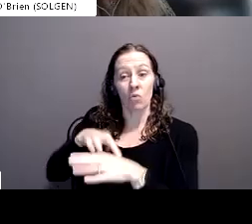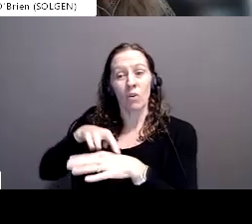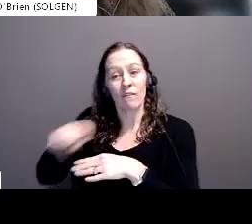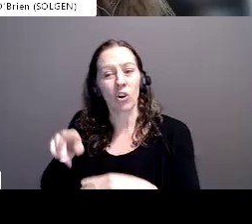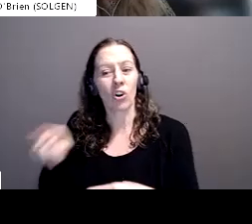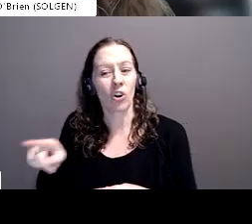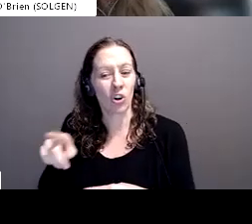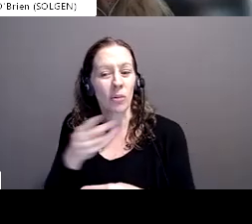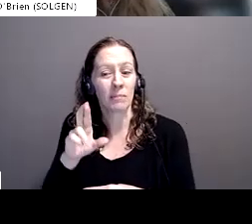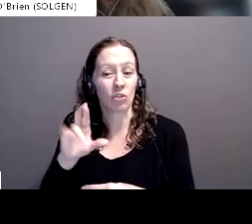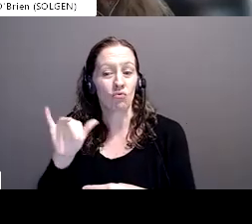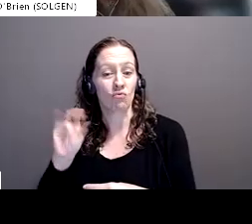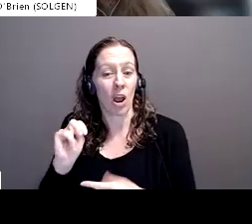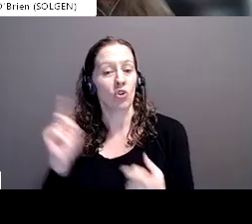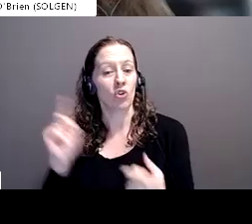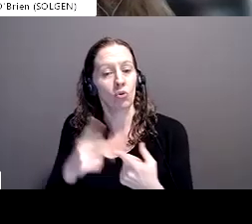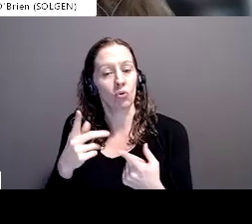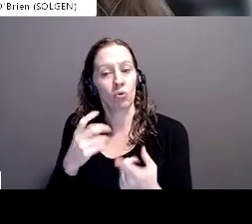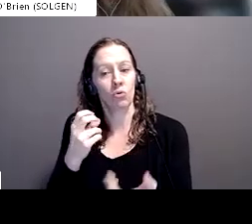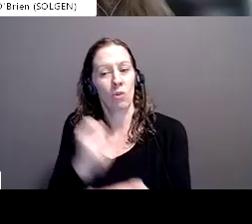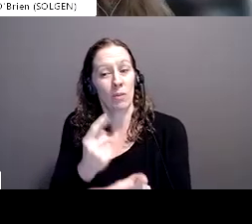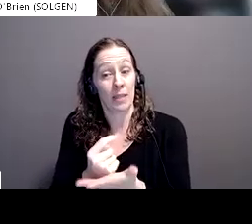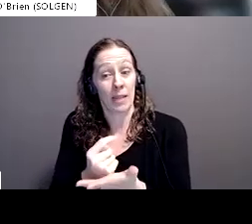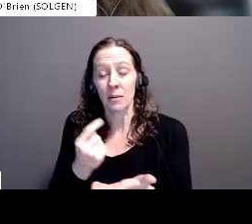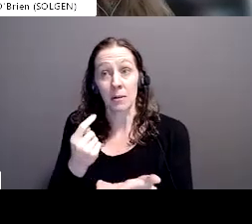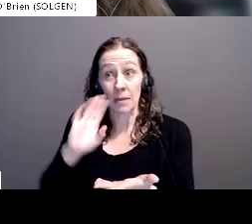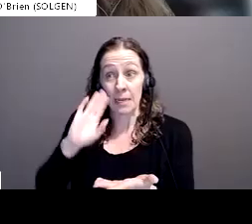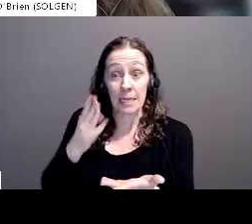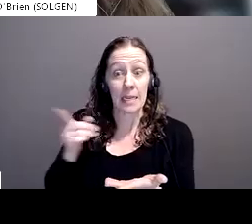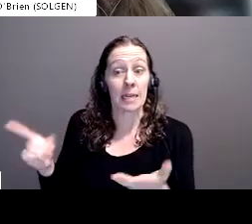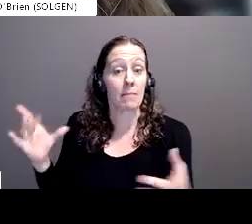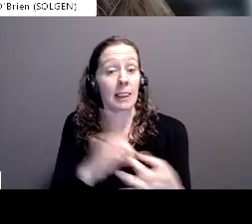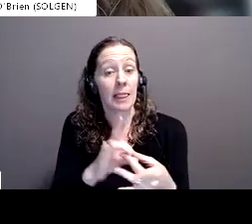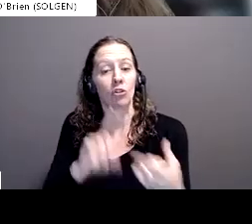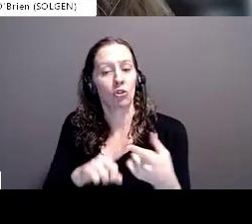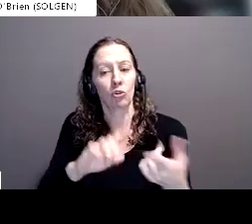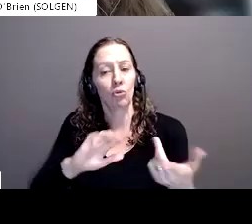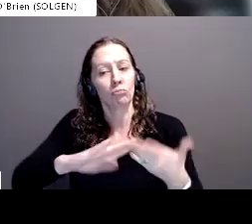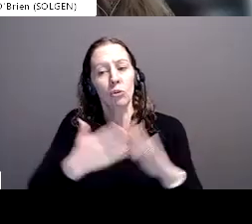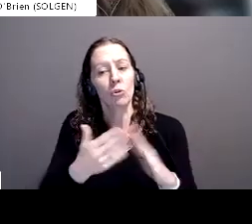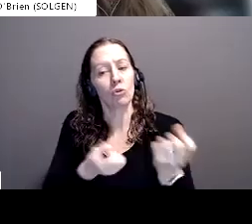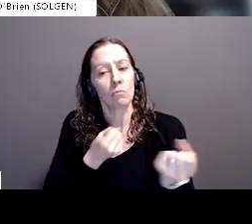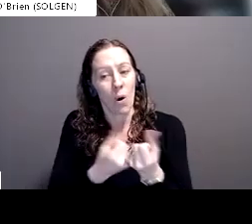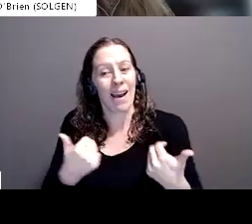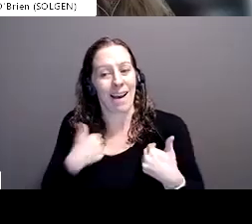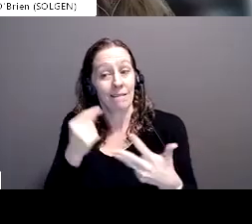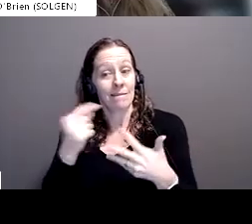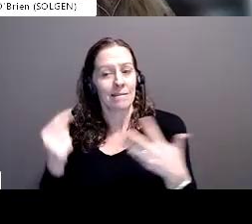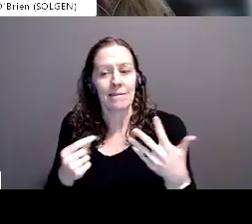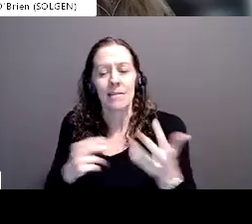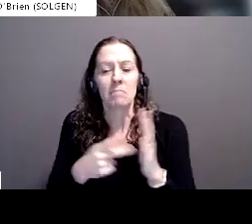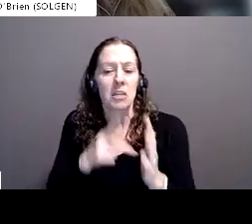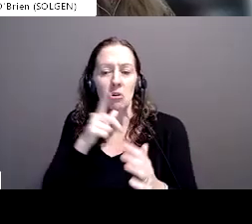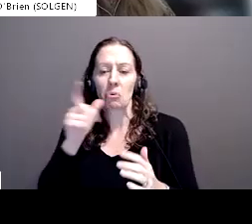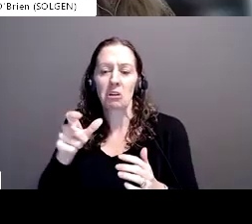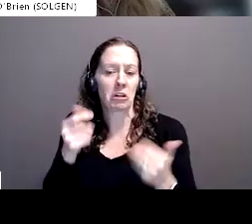that the Ryans were already linked to a number of community supports and that no further steps were necessary. Moving